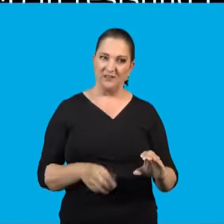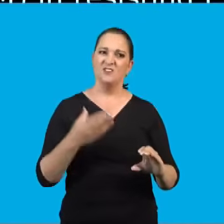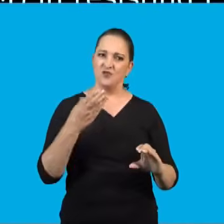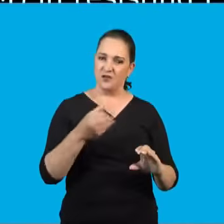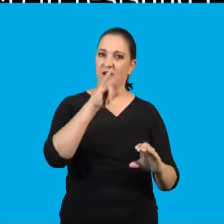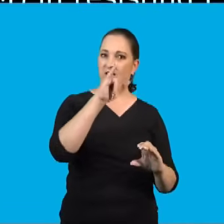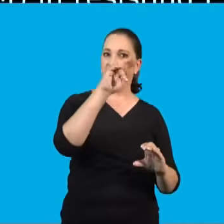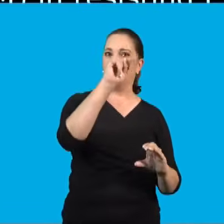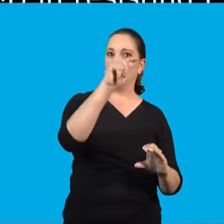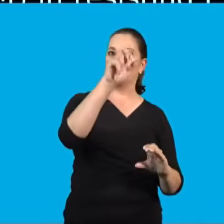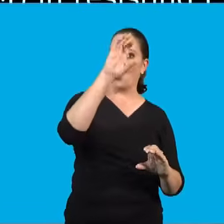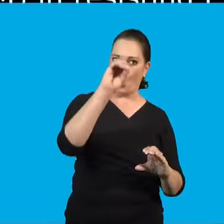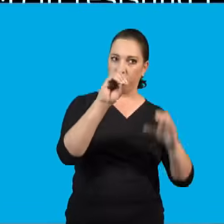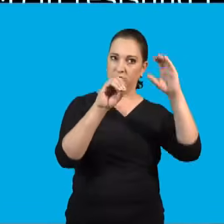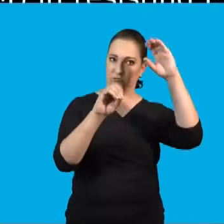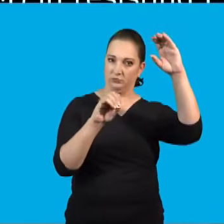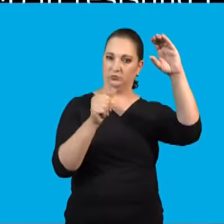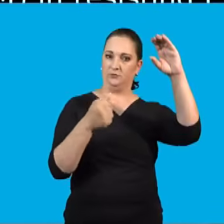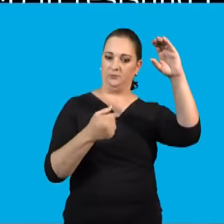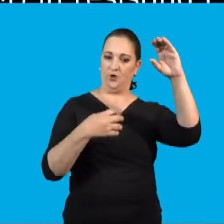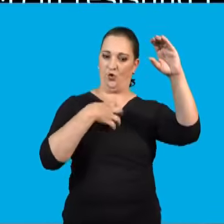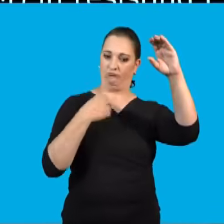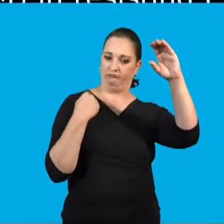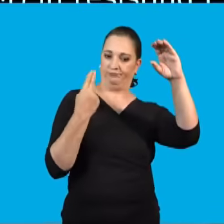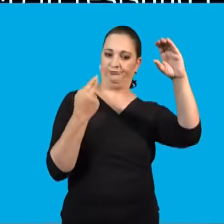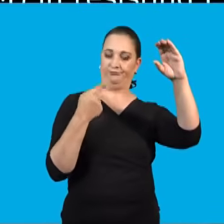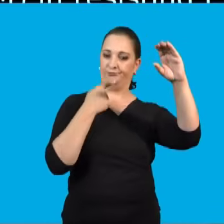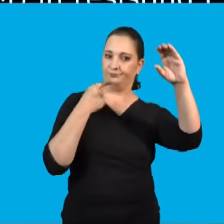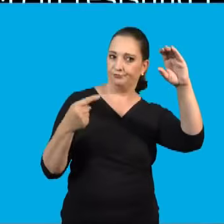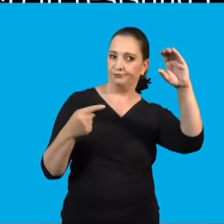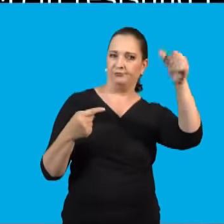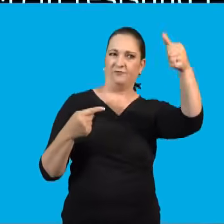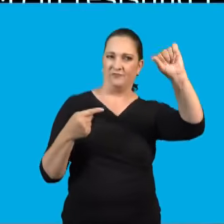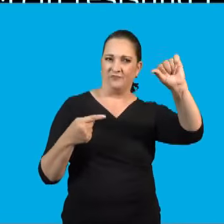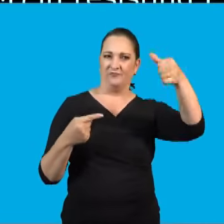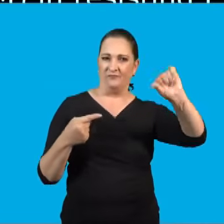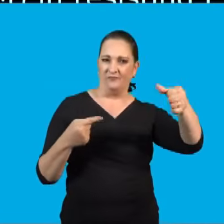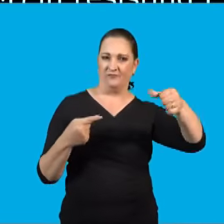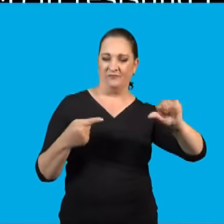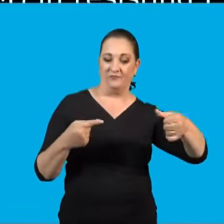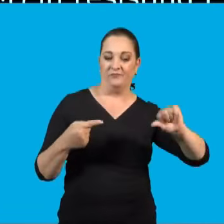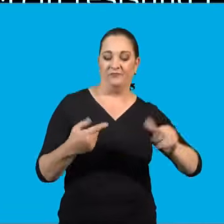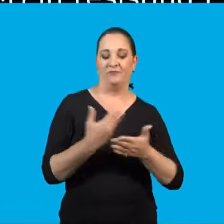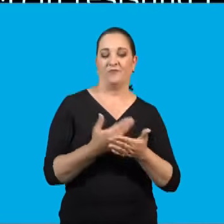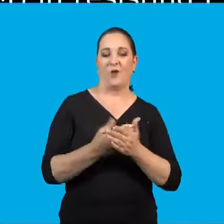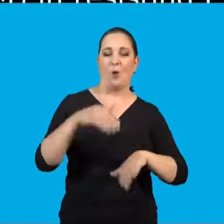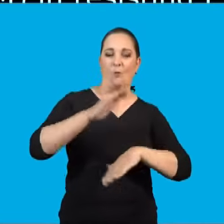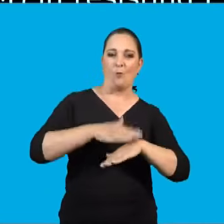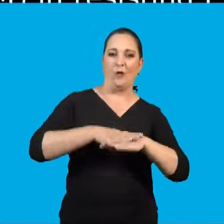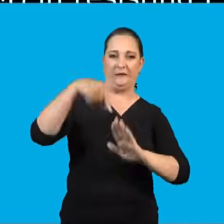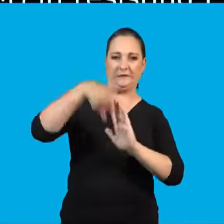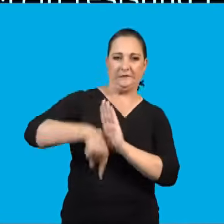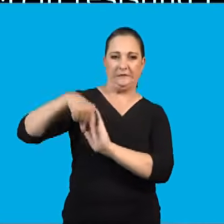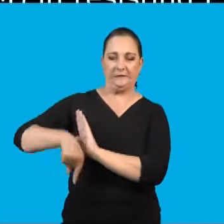your introduction where you've taken a stance, and then now you have different paragraphs where you elaborate, including all these